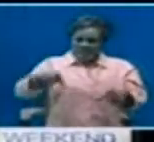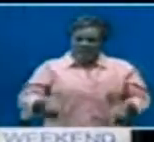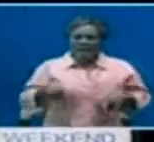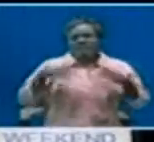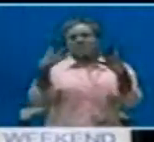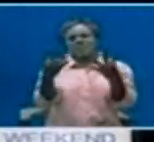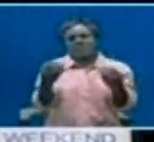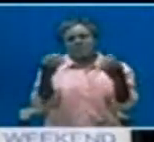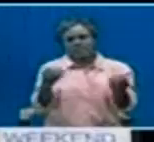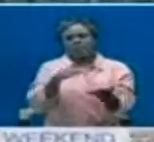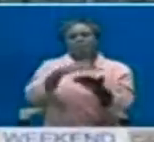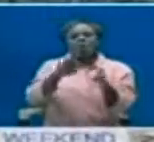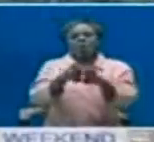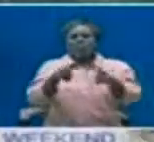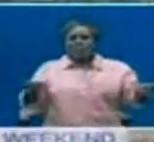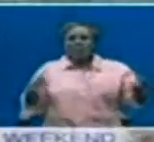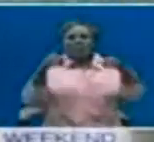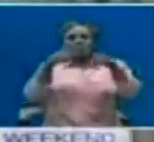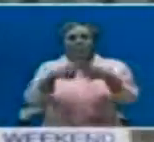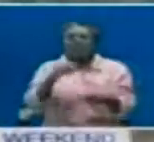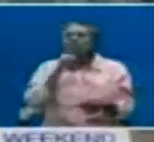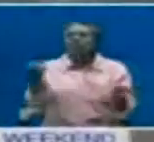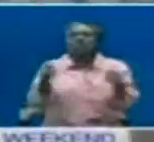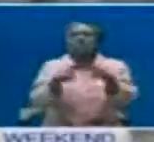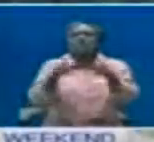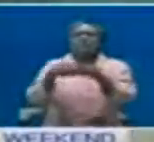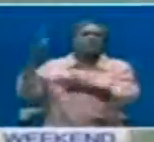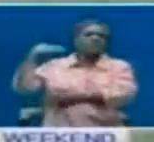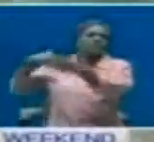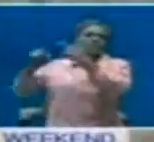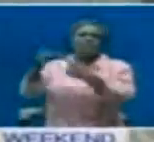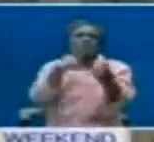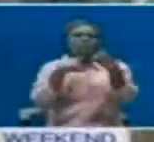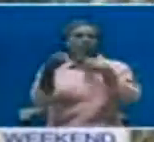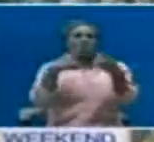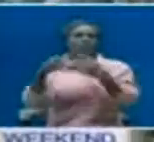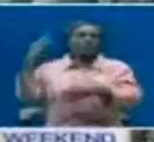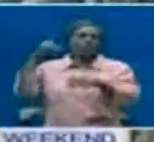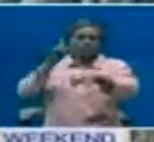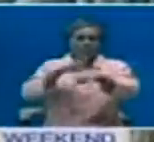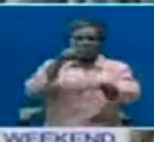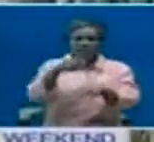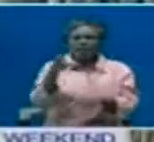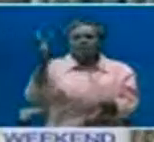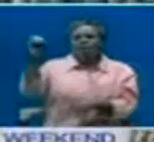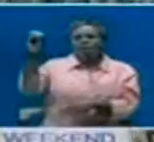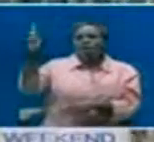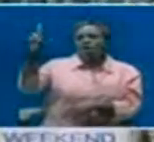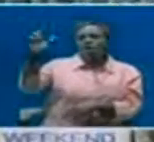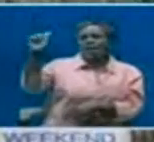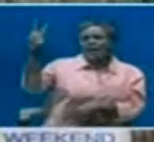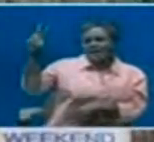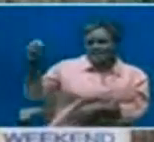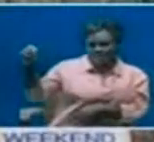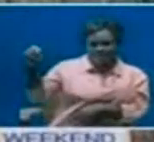is easy now, more settled. But it was not always like this. He still talks of his days as a moran with a tinge of excitement in his